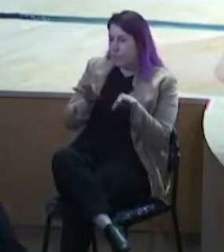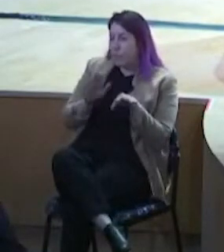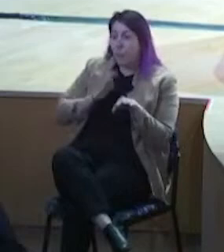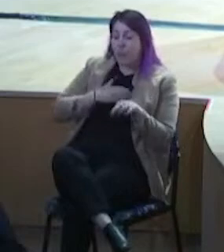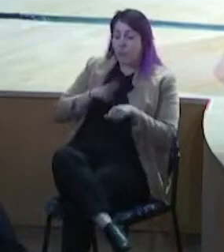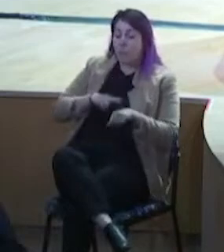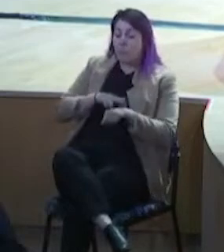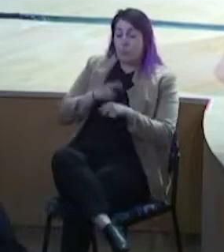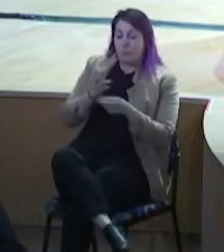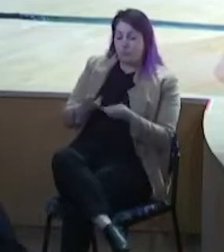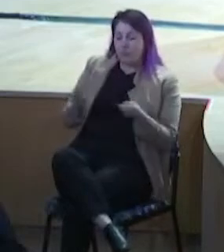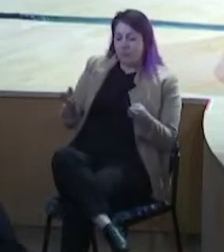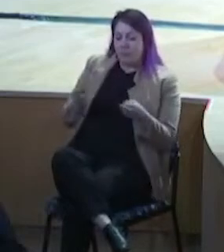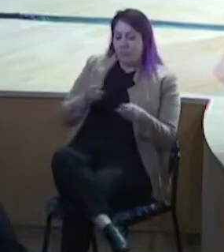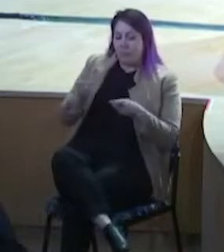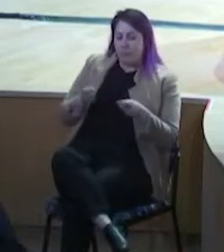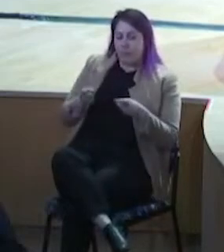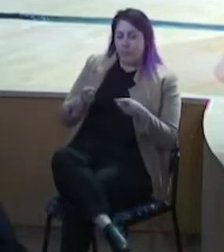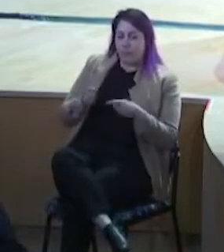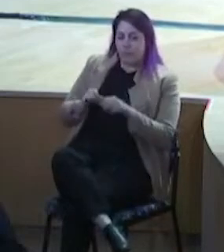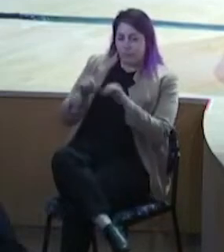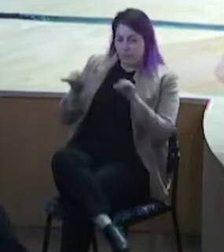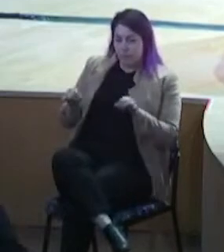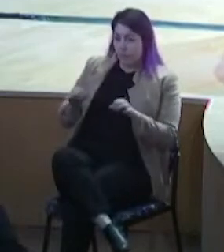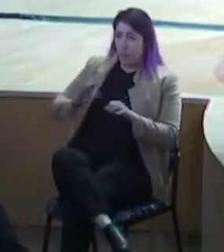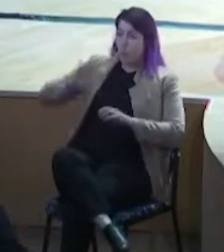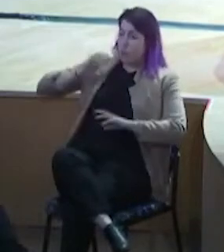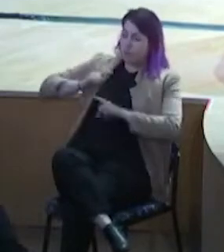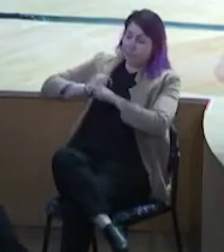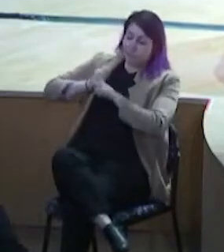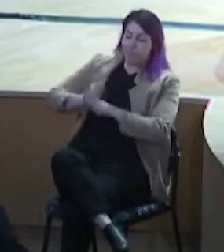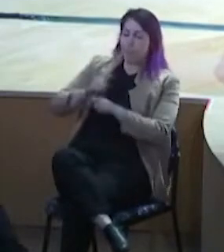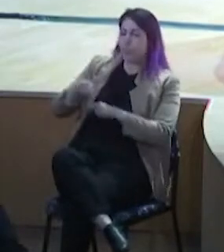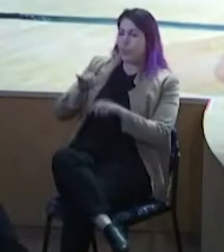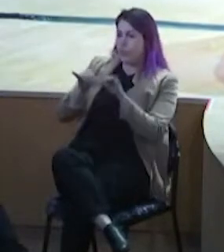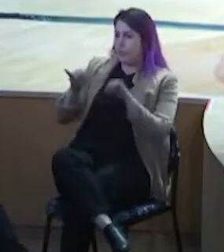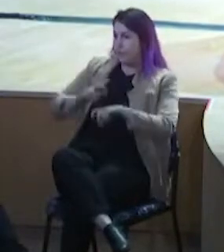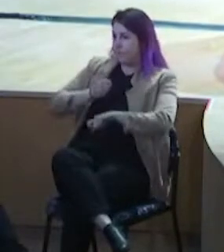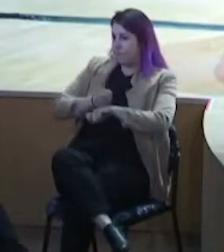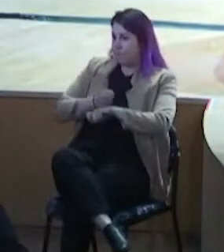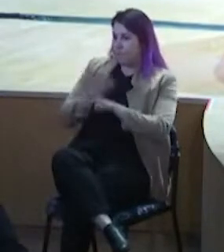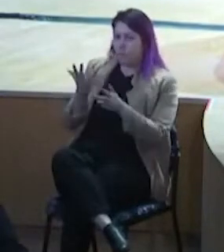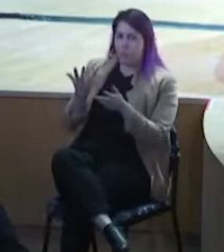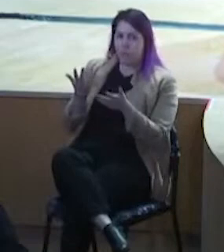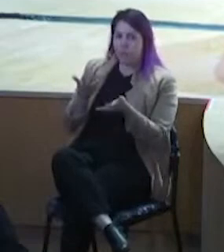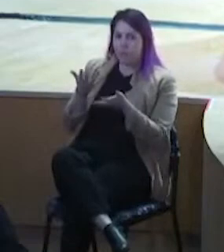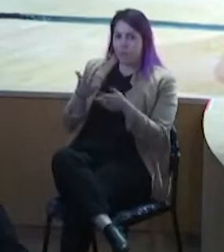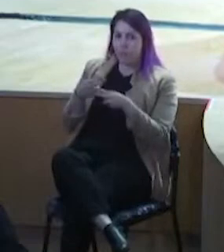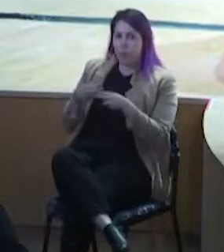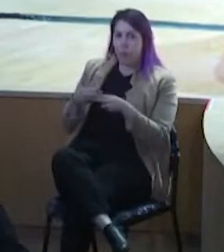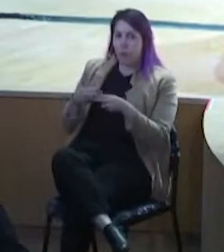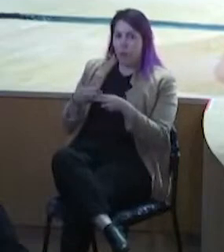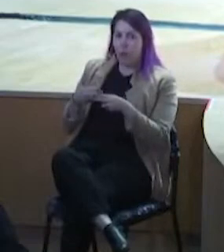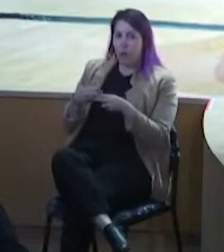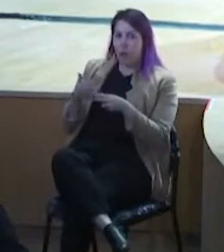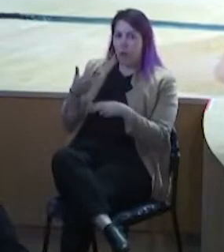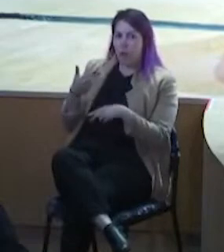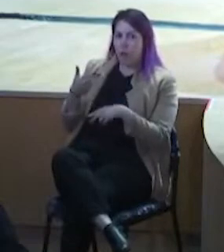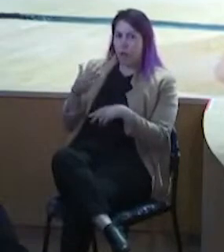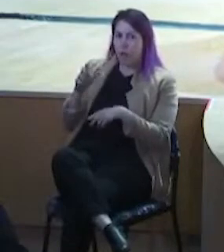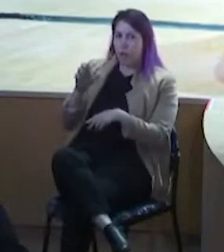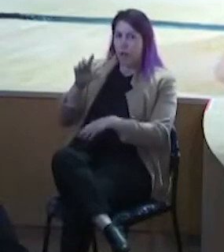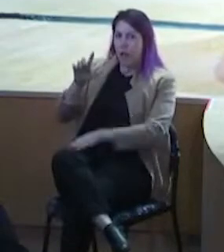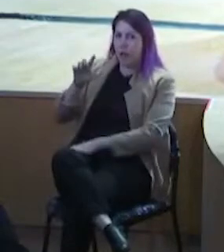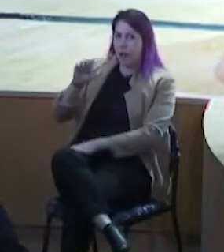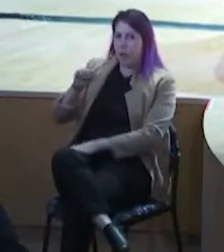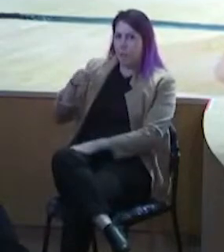natural resource management system traditionally was a system set up that was called an Ahupua'a system. And an Ahupua'a system